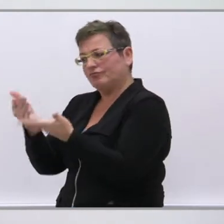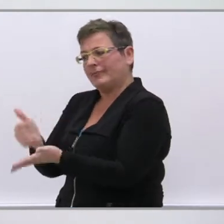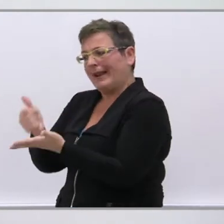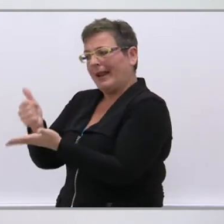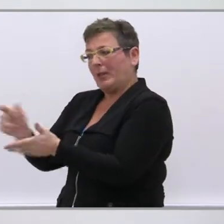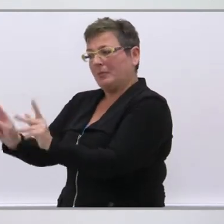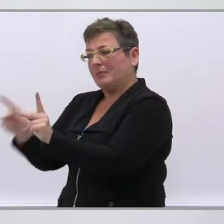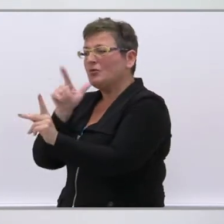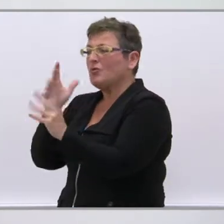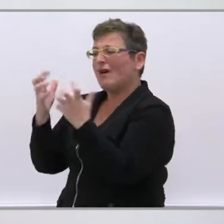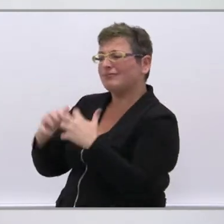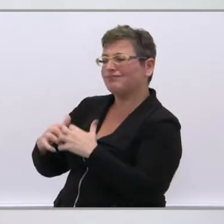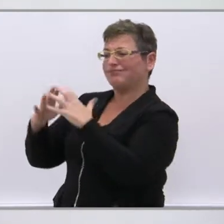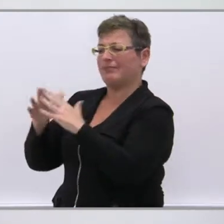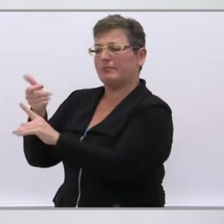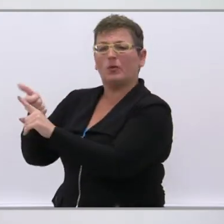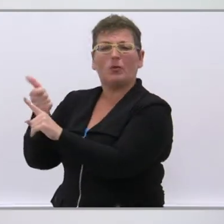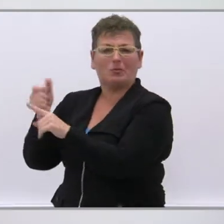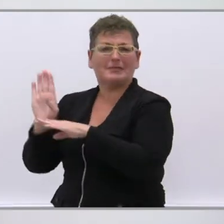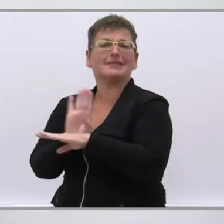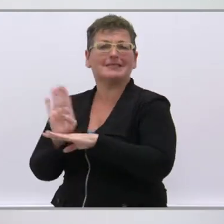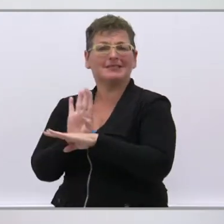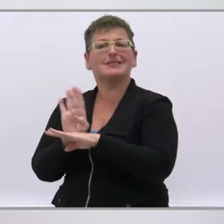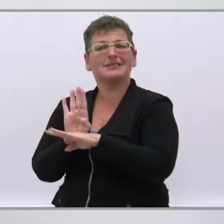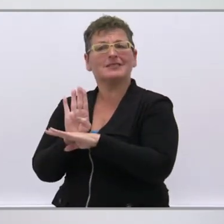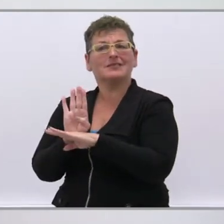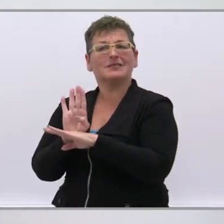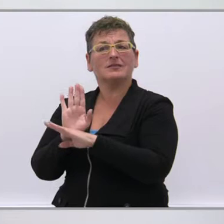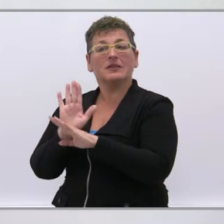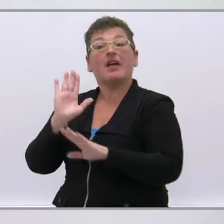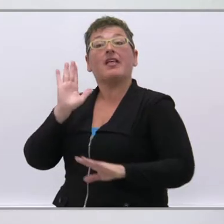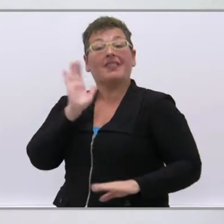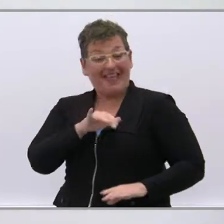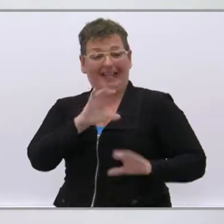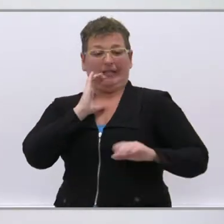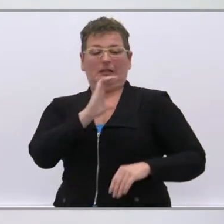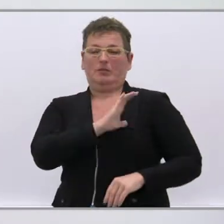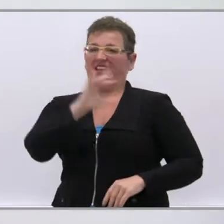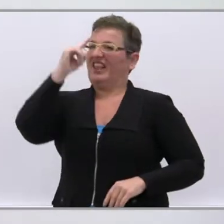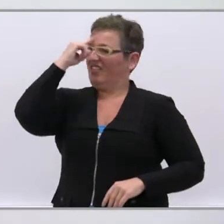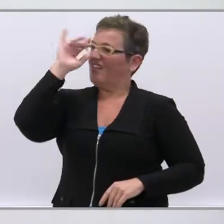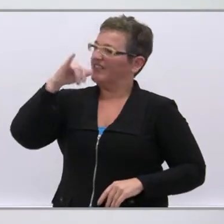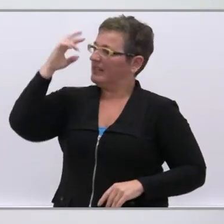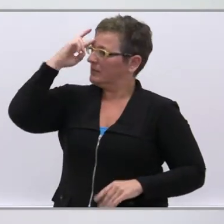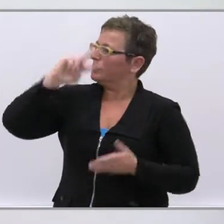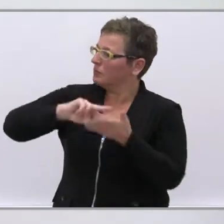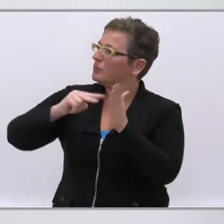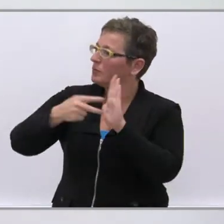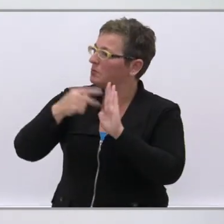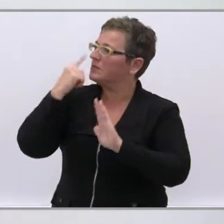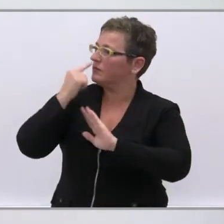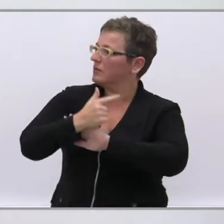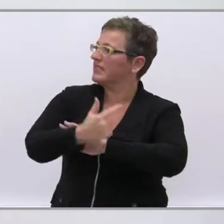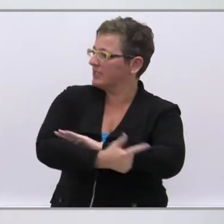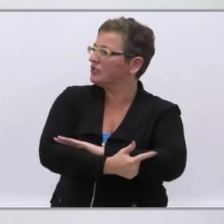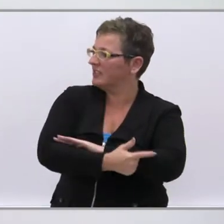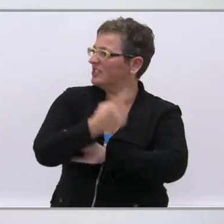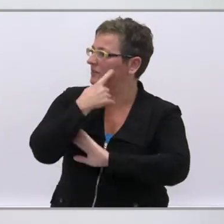own businesses. So that's what that committee thought the purpose of the legislation should be.